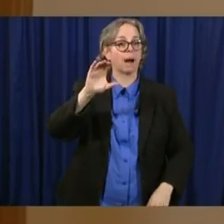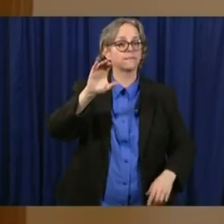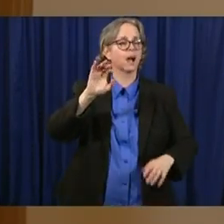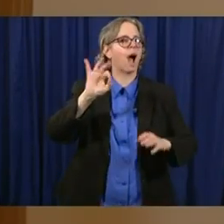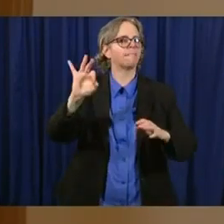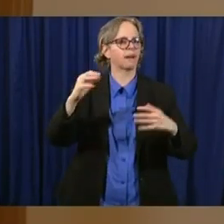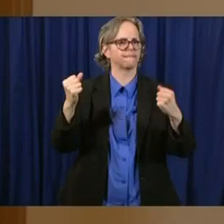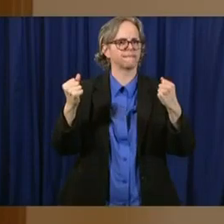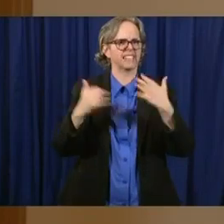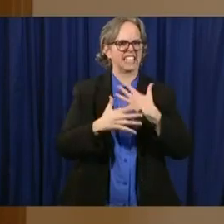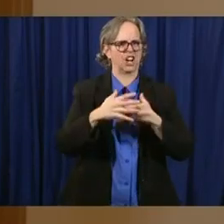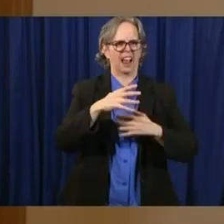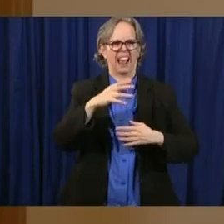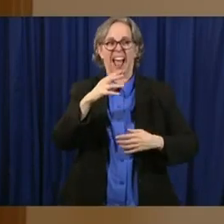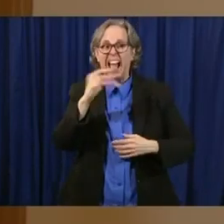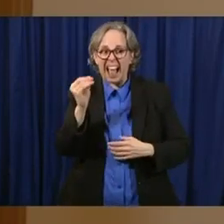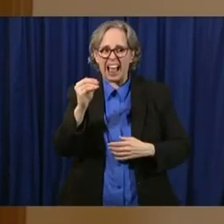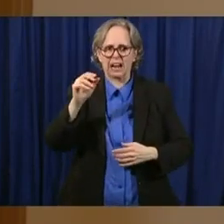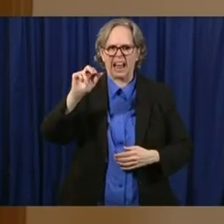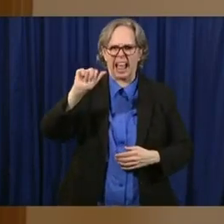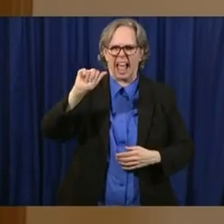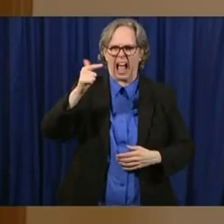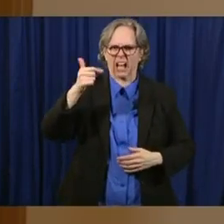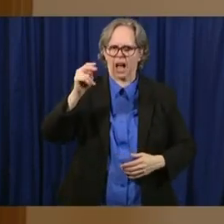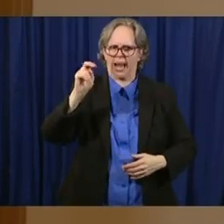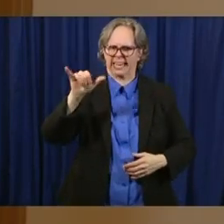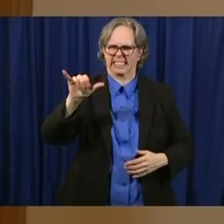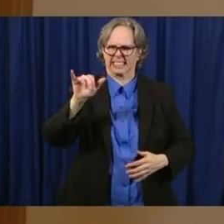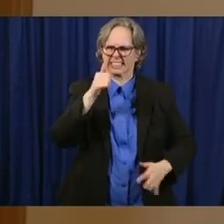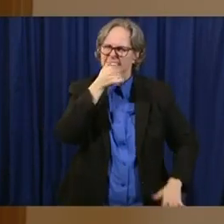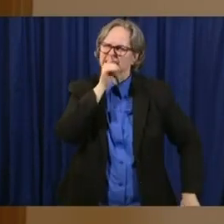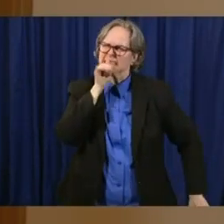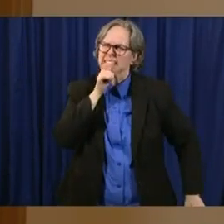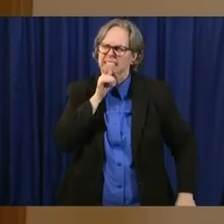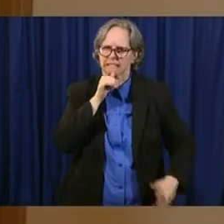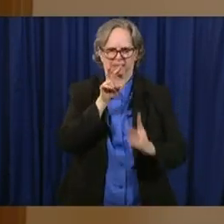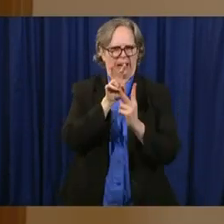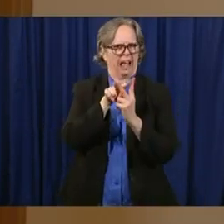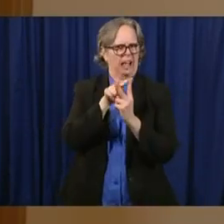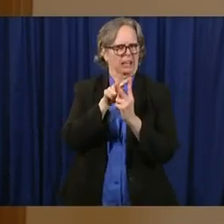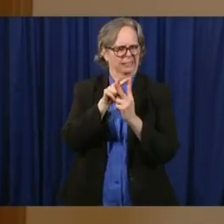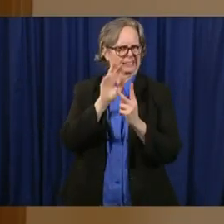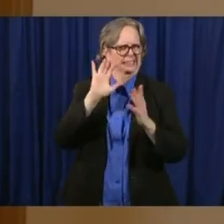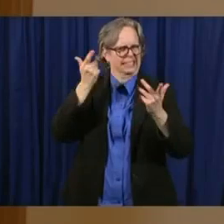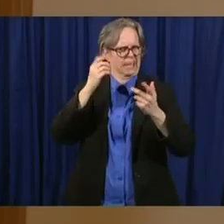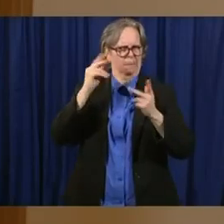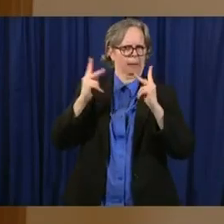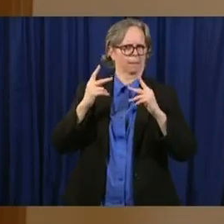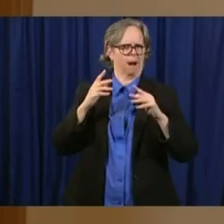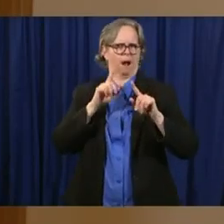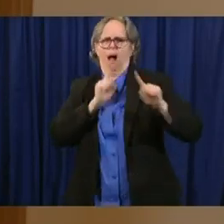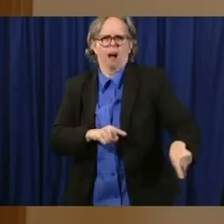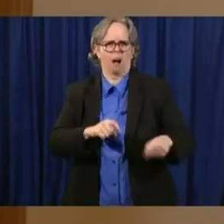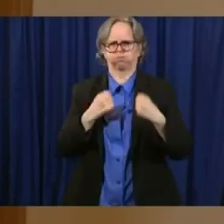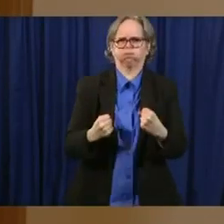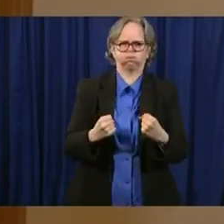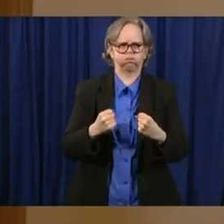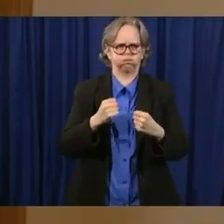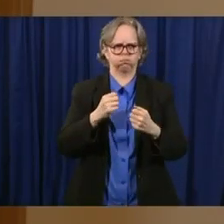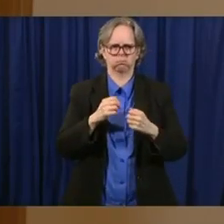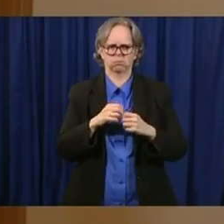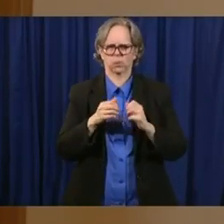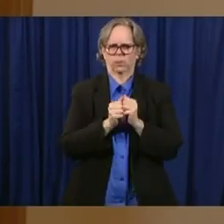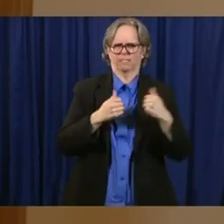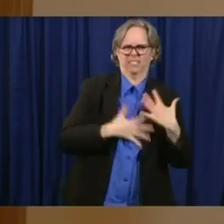about what is optimistic and look to what is good. But I never want to deny for you, the honesty about the fear and